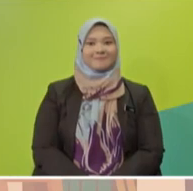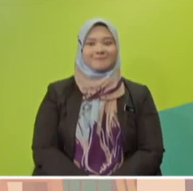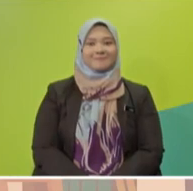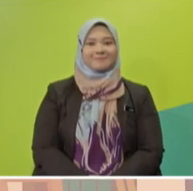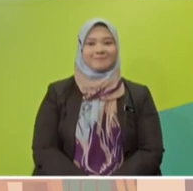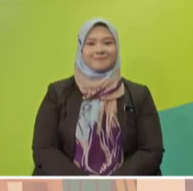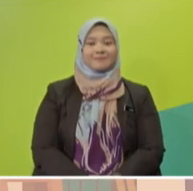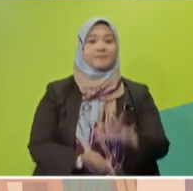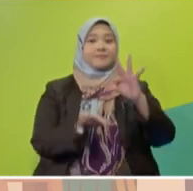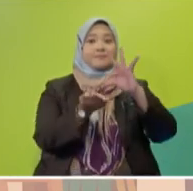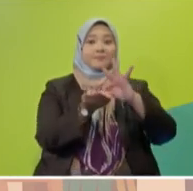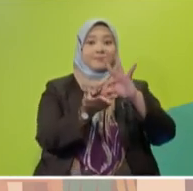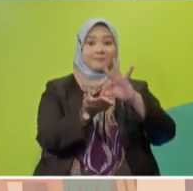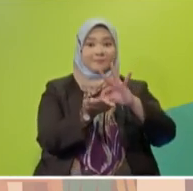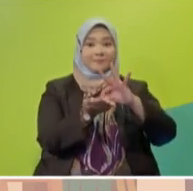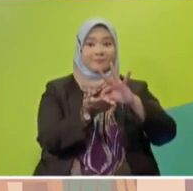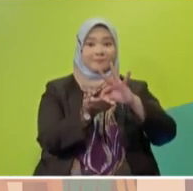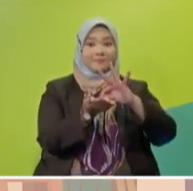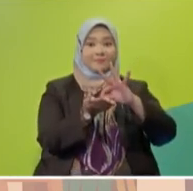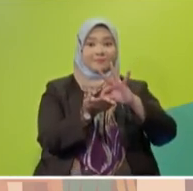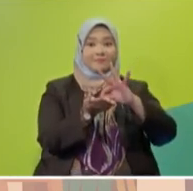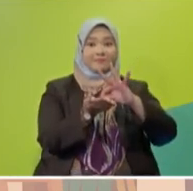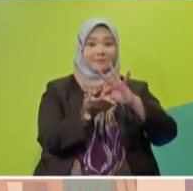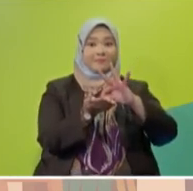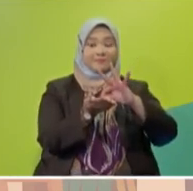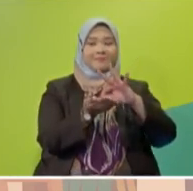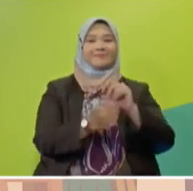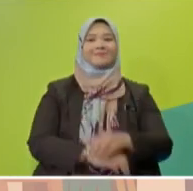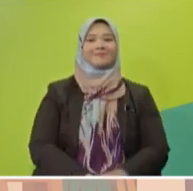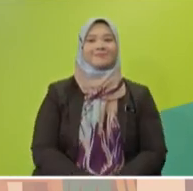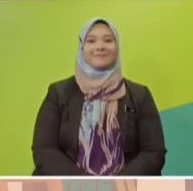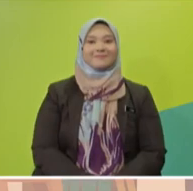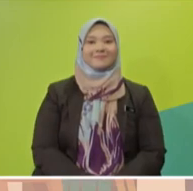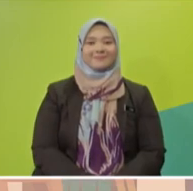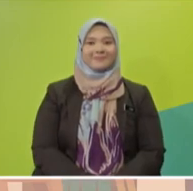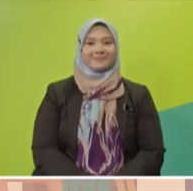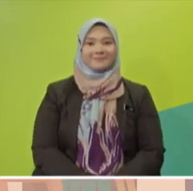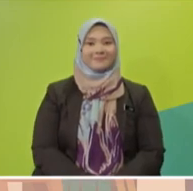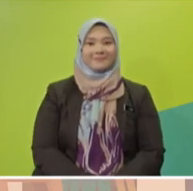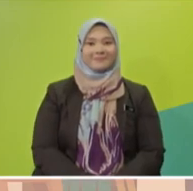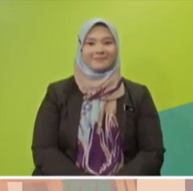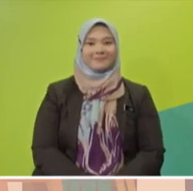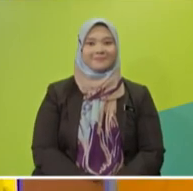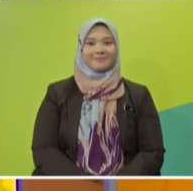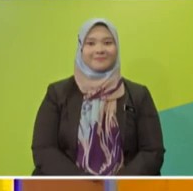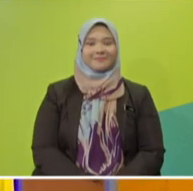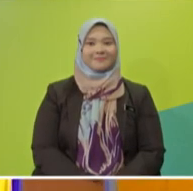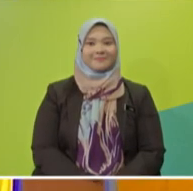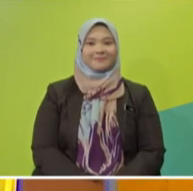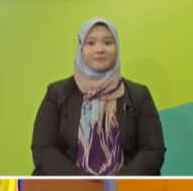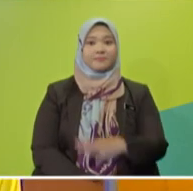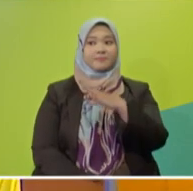Chicken. Chicken. Okay. Now,